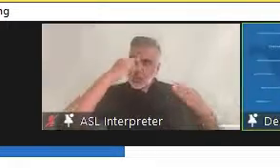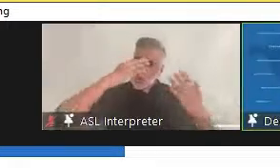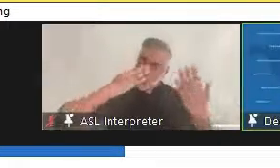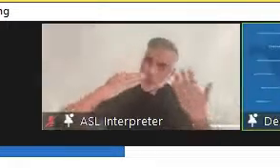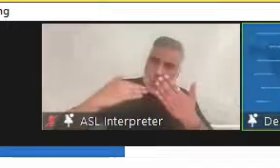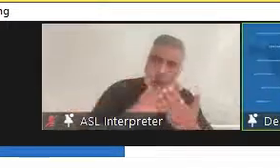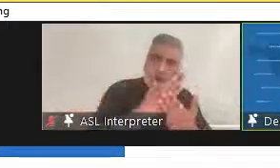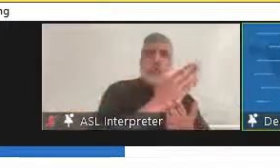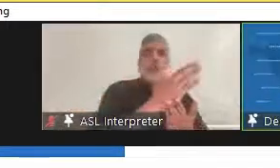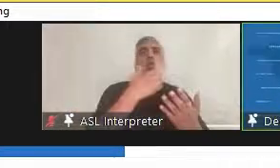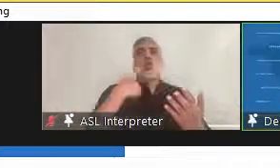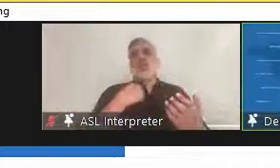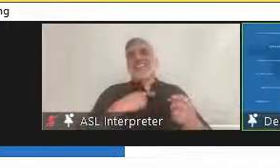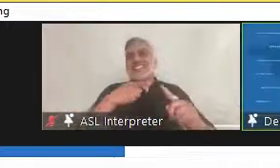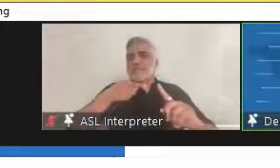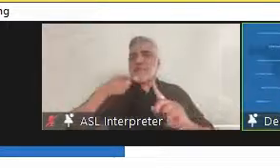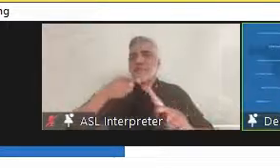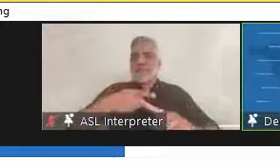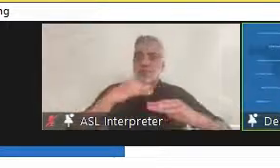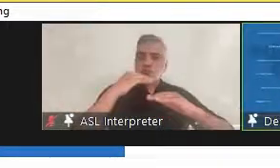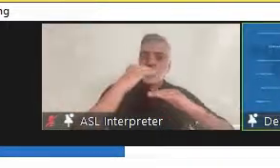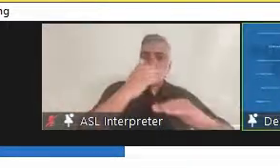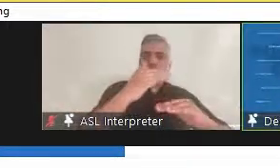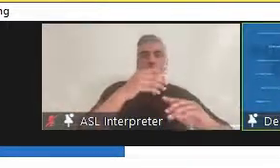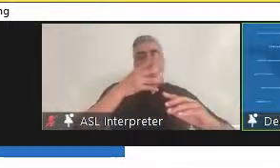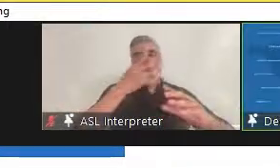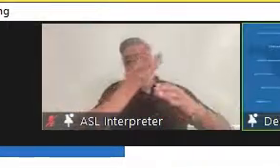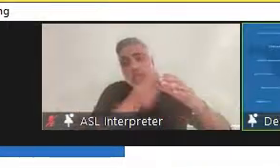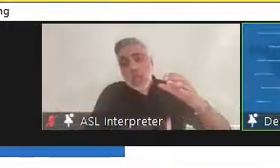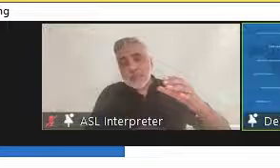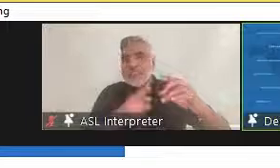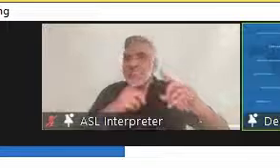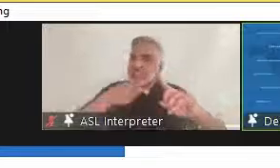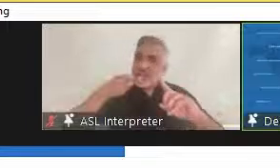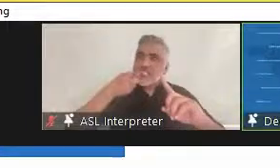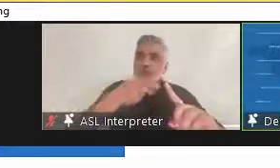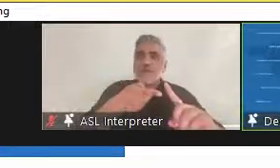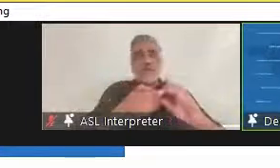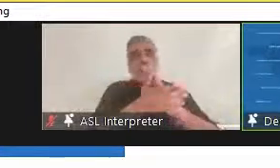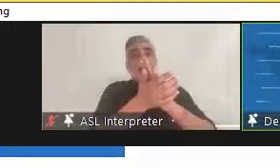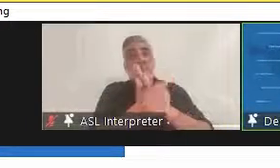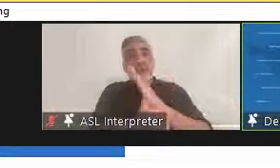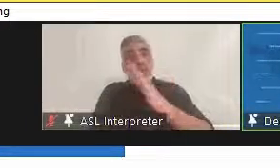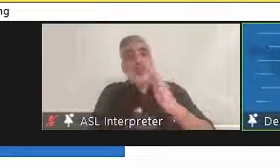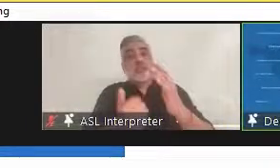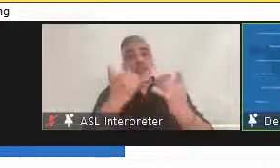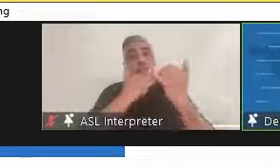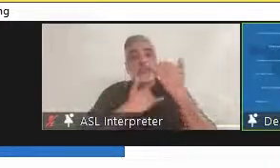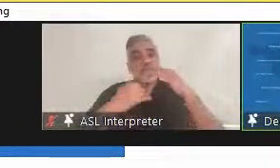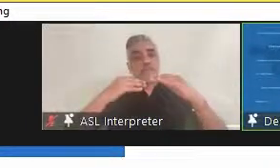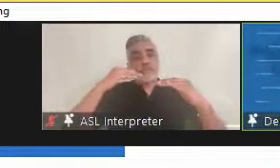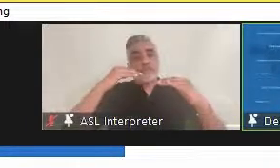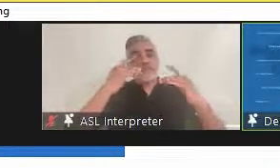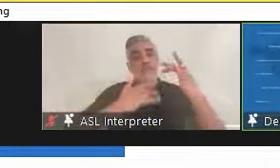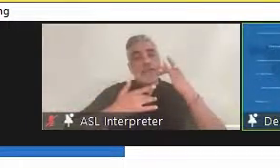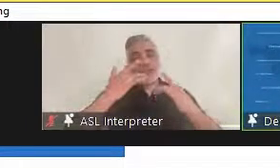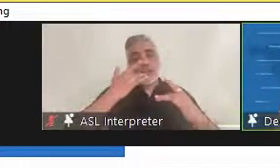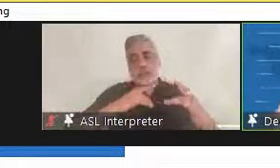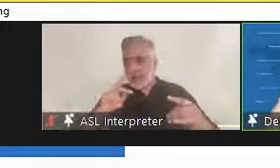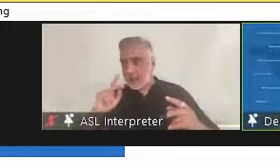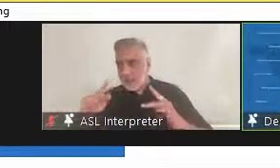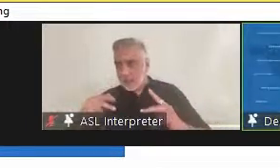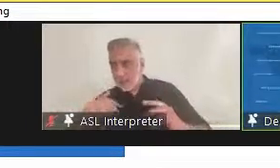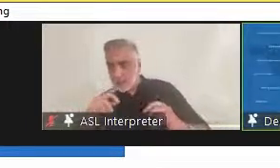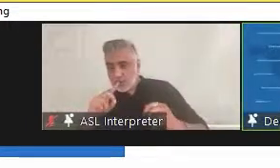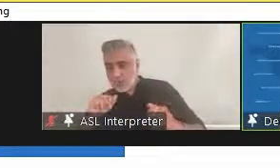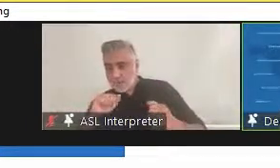may be some specific constraints, some specific gaps, some specific even skills deficits that persons with disabilities face, and